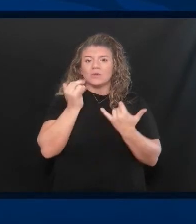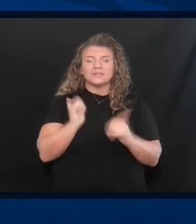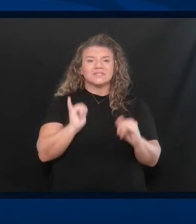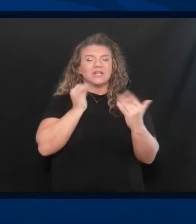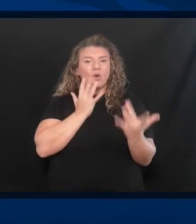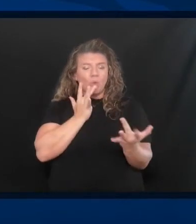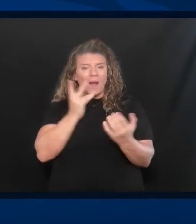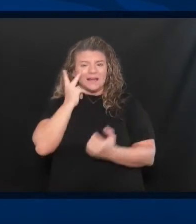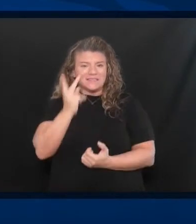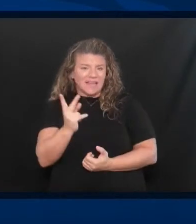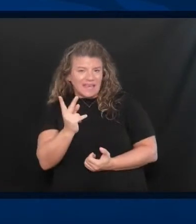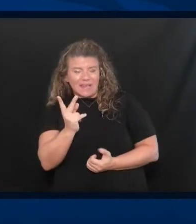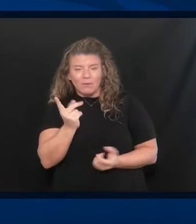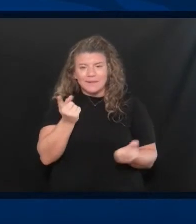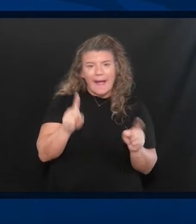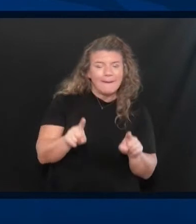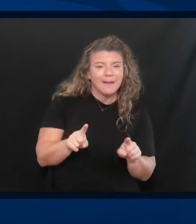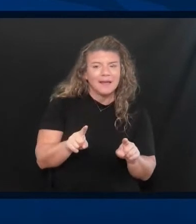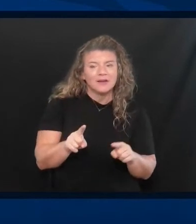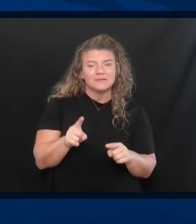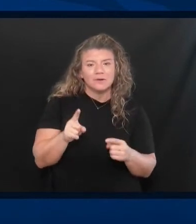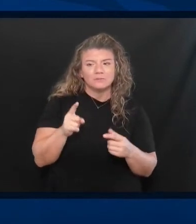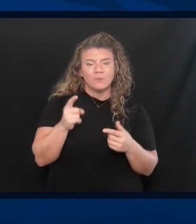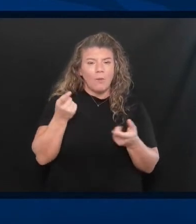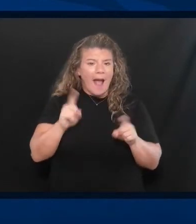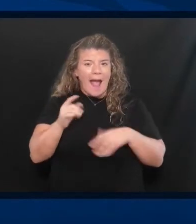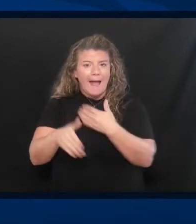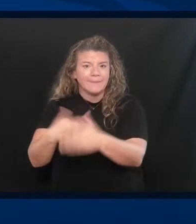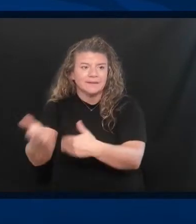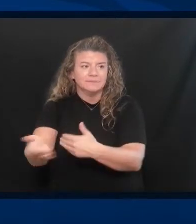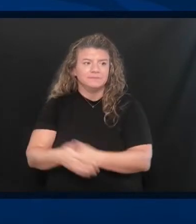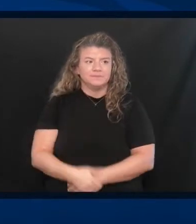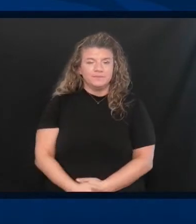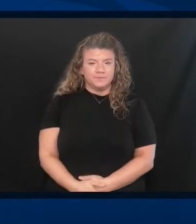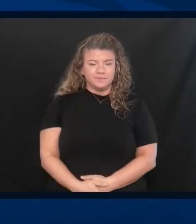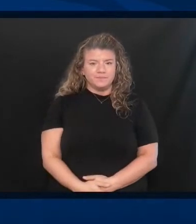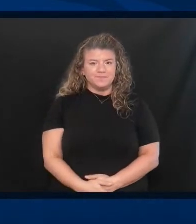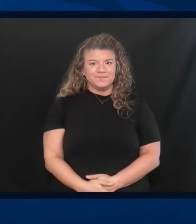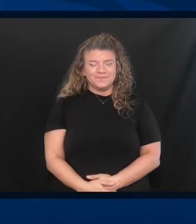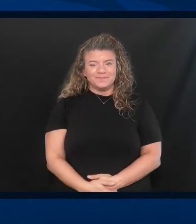see attitude? And let's see how this thing's going to play out. Thank you.